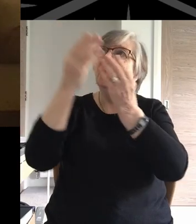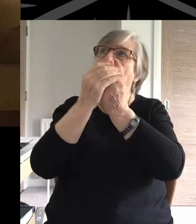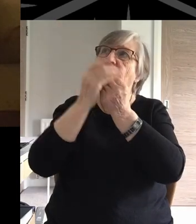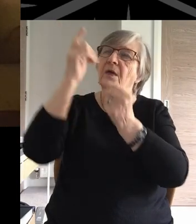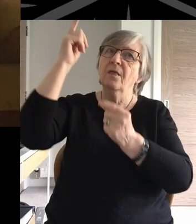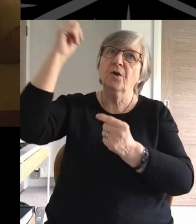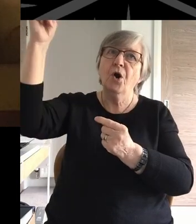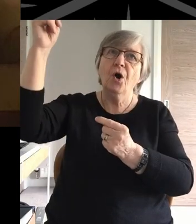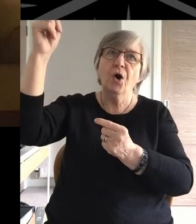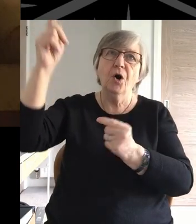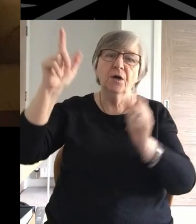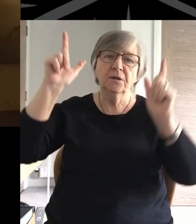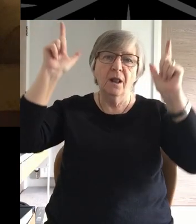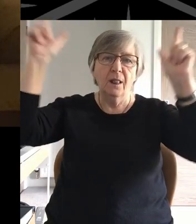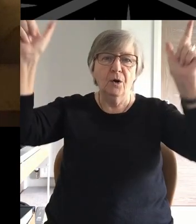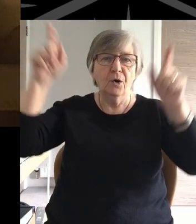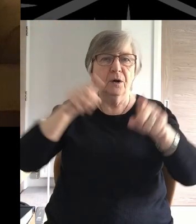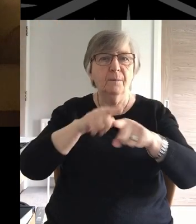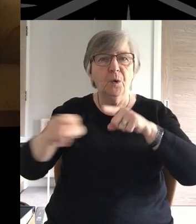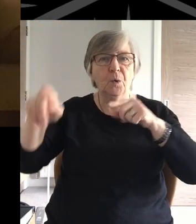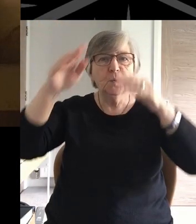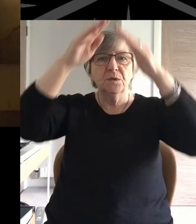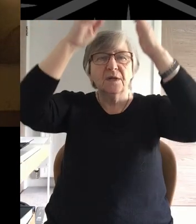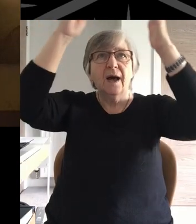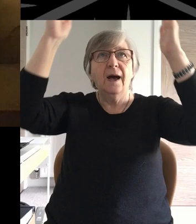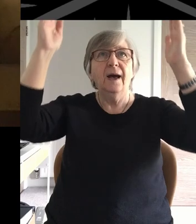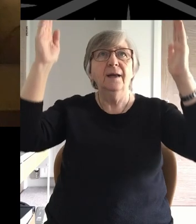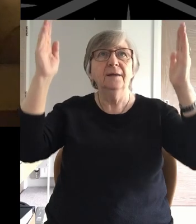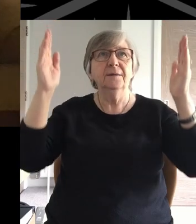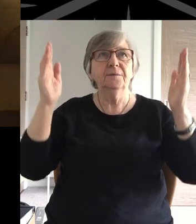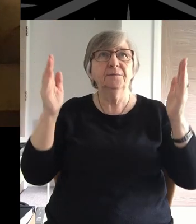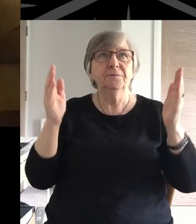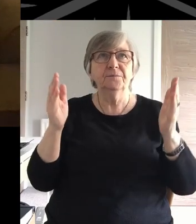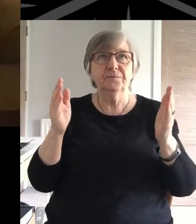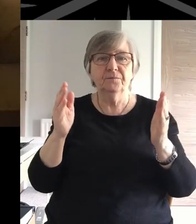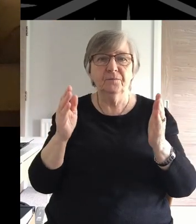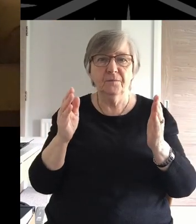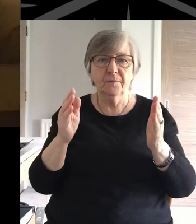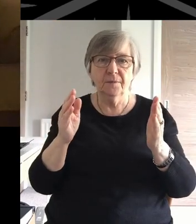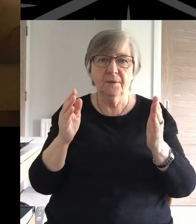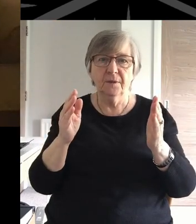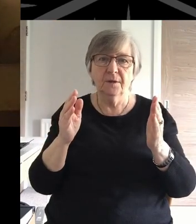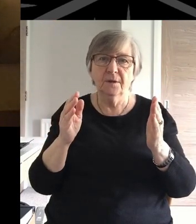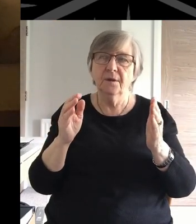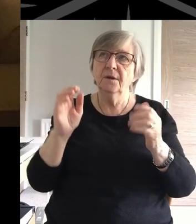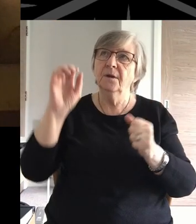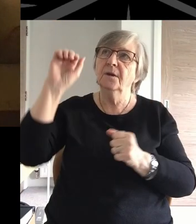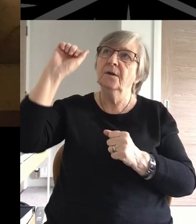one with God, the Lord Most High.